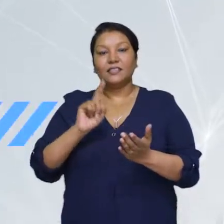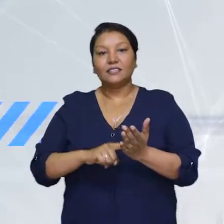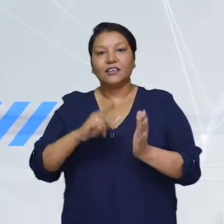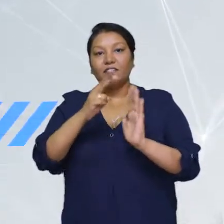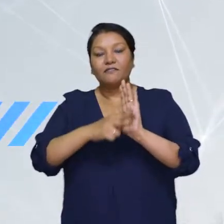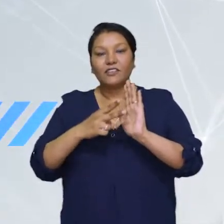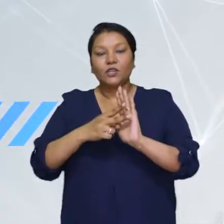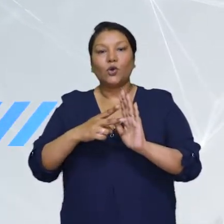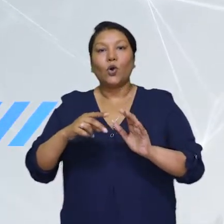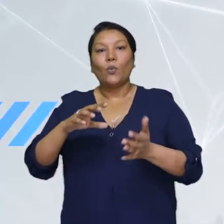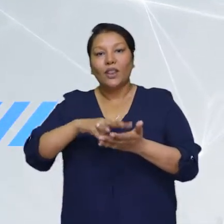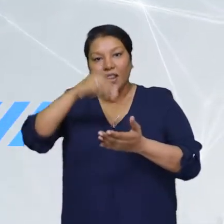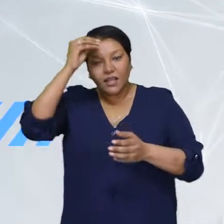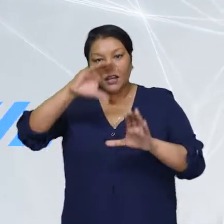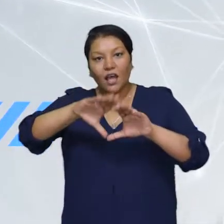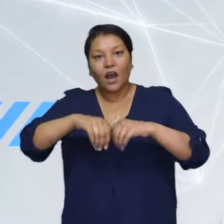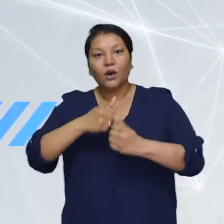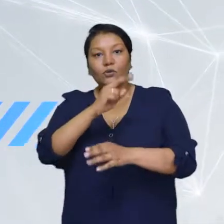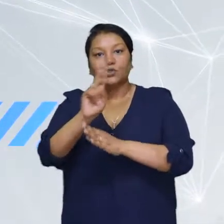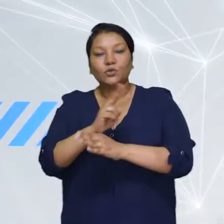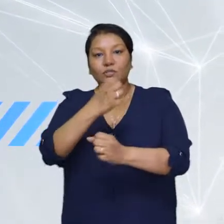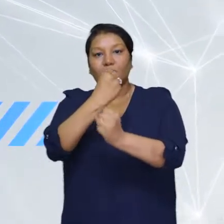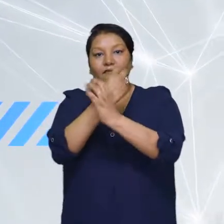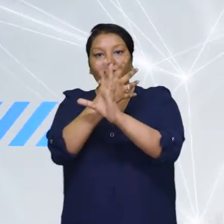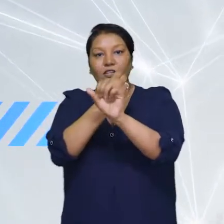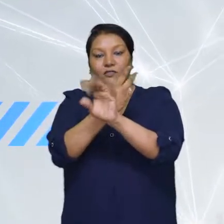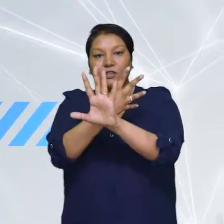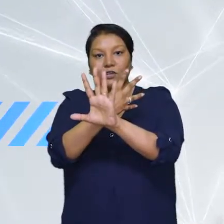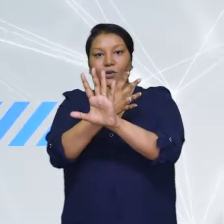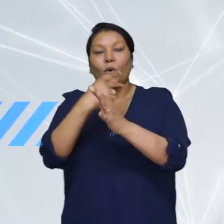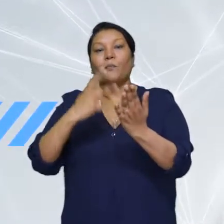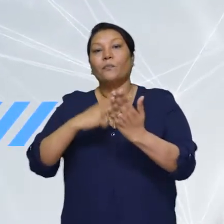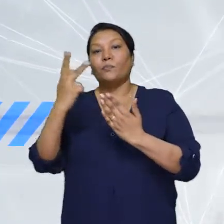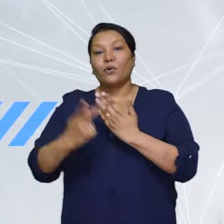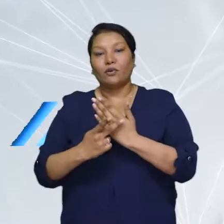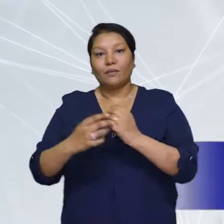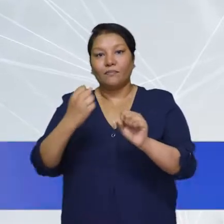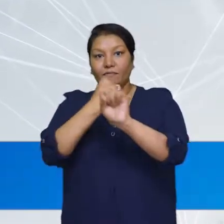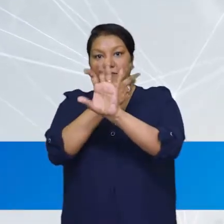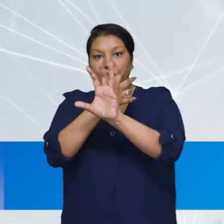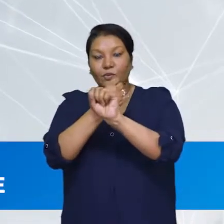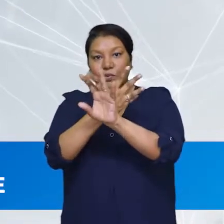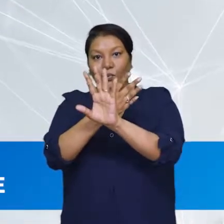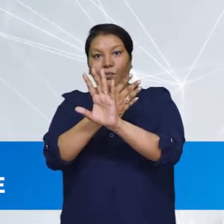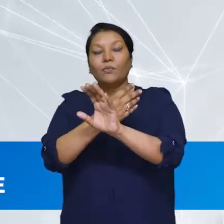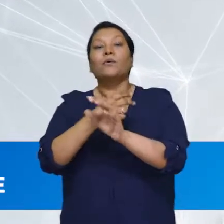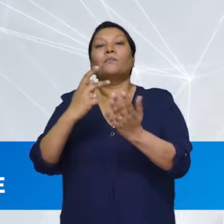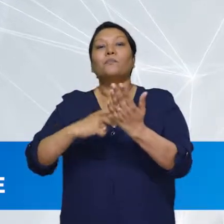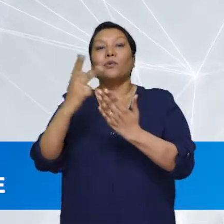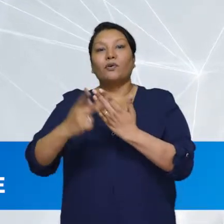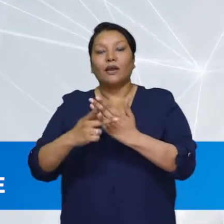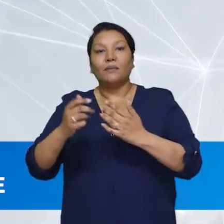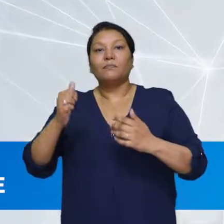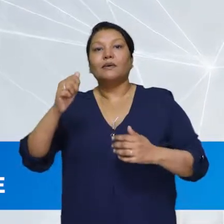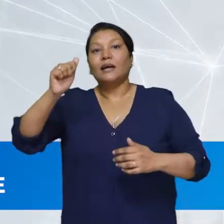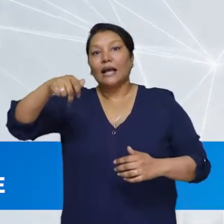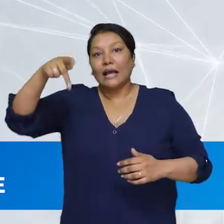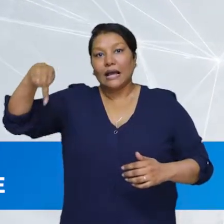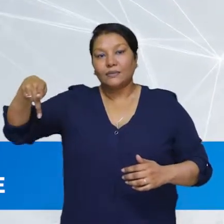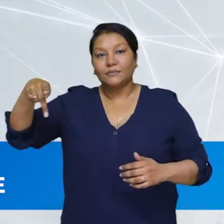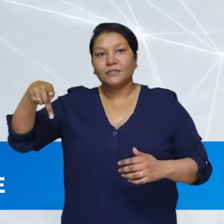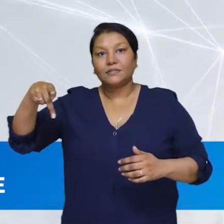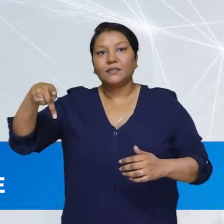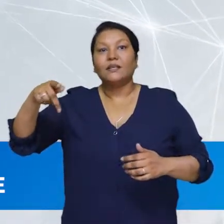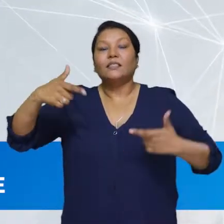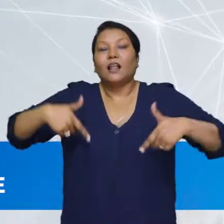In this segment, I'll demonstrate how to use video conferencing software. Video conferencing software